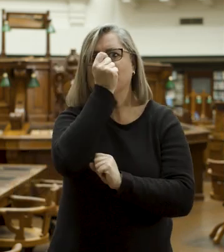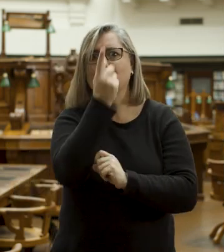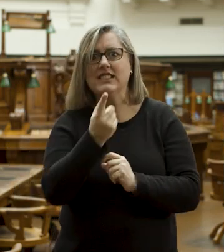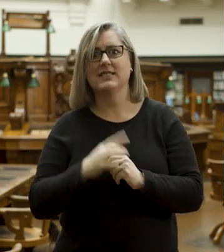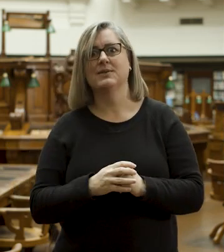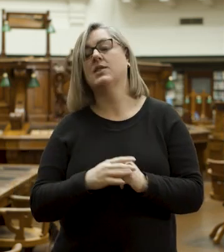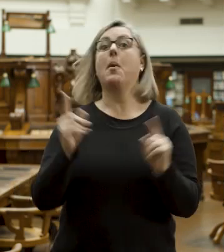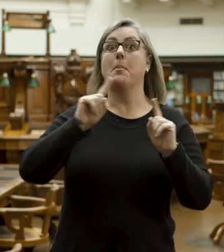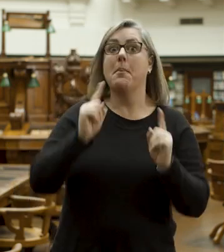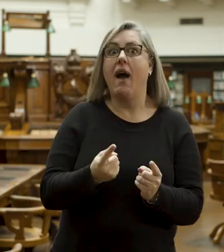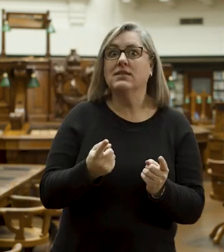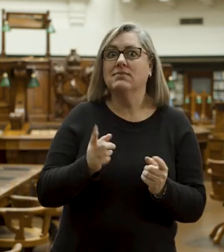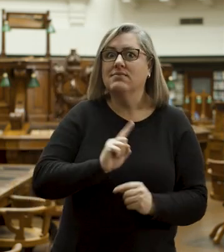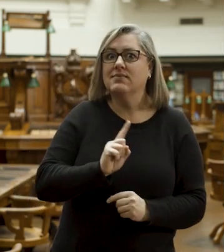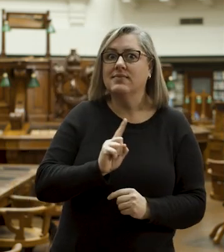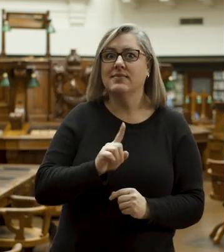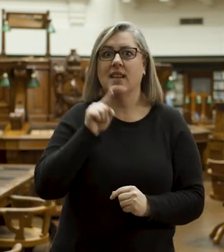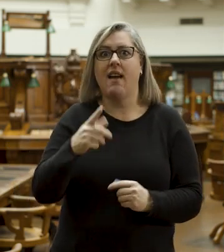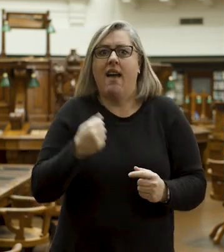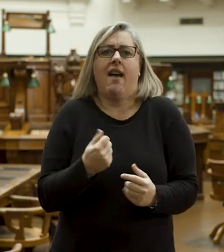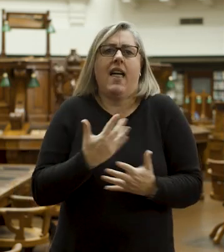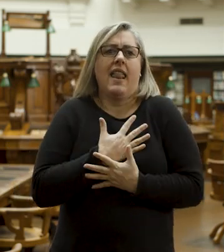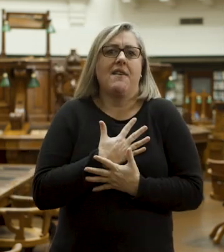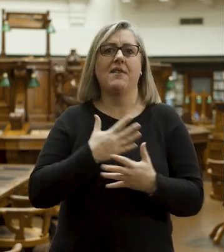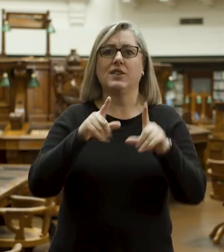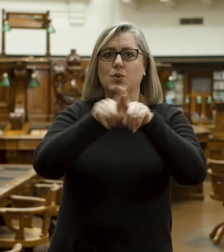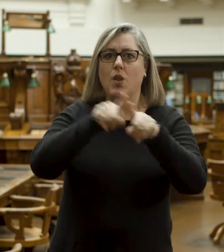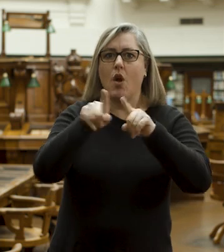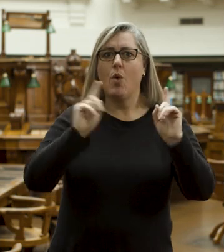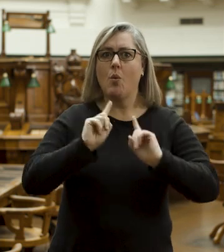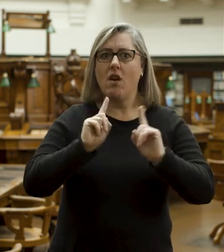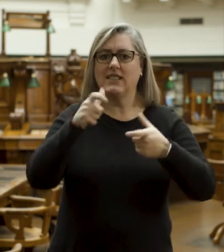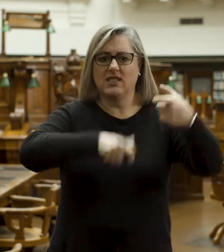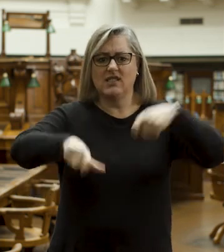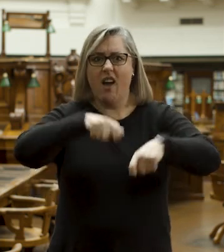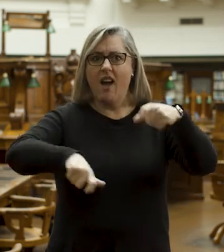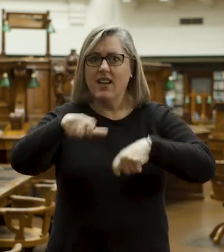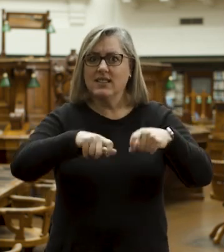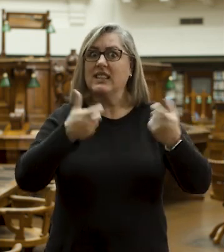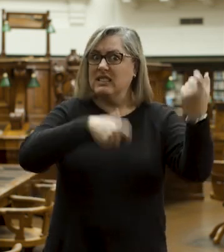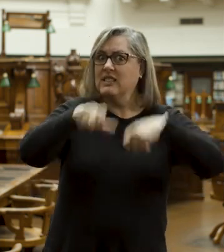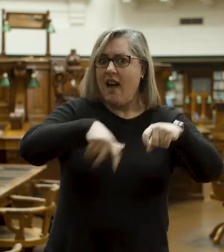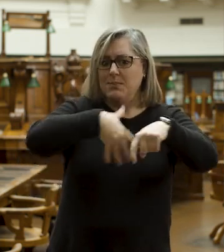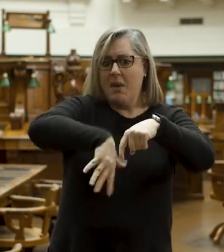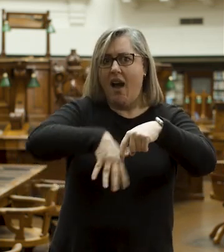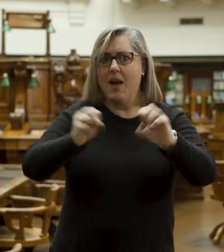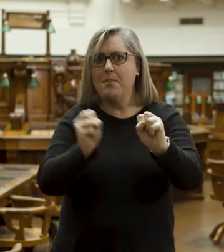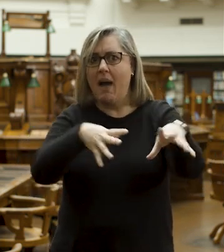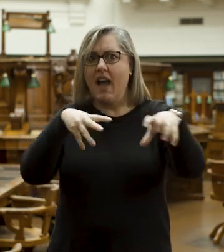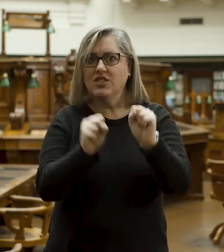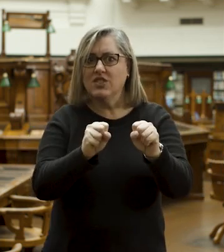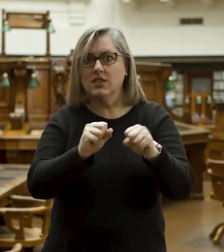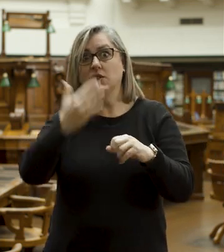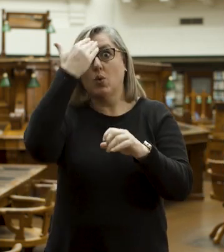learn. However, I also love learning the science behind the tricks, the scientific and